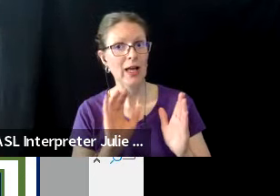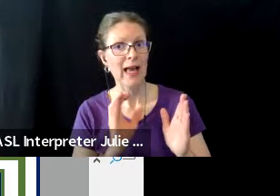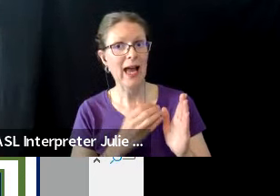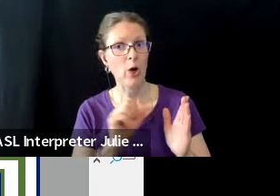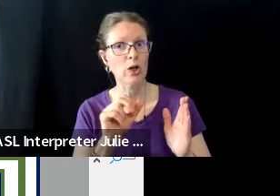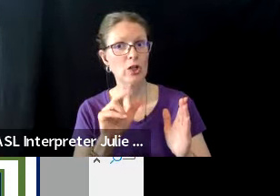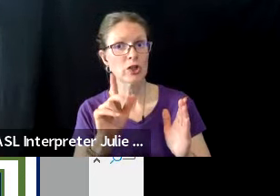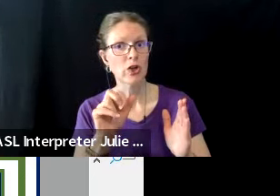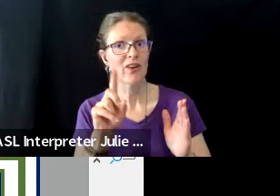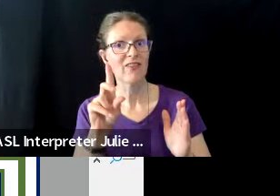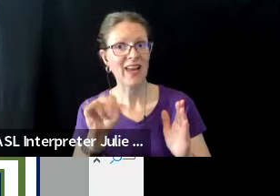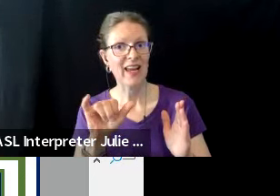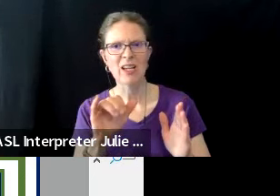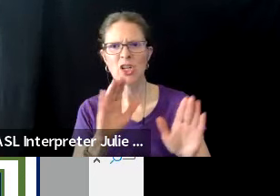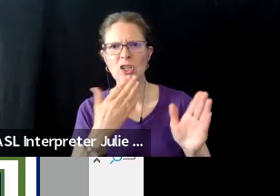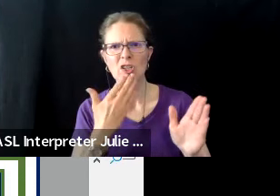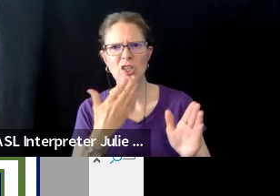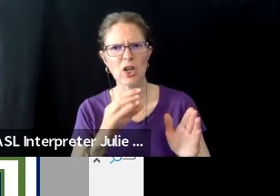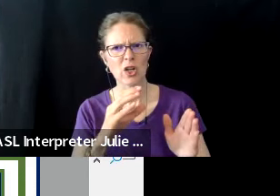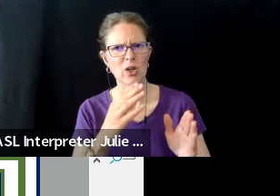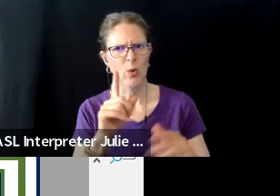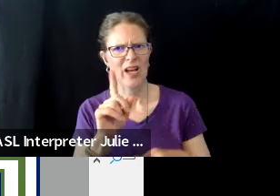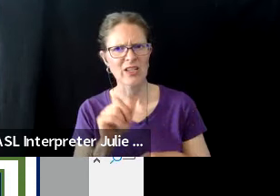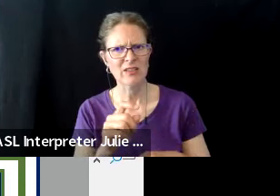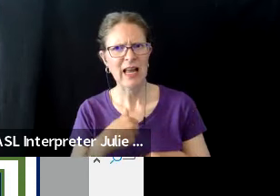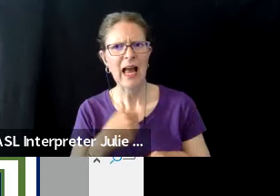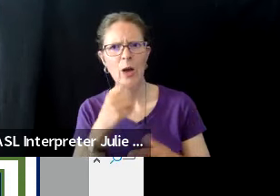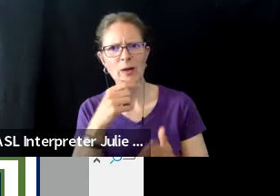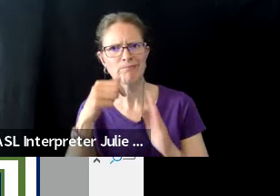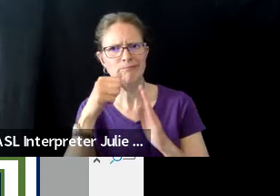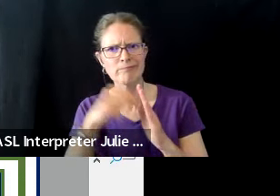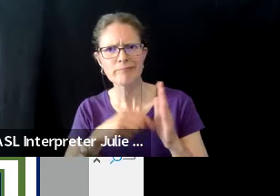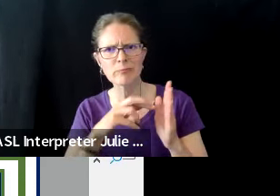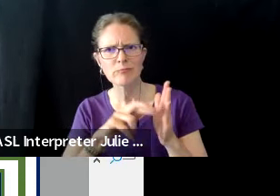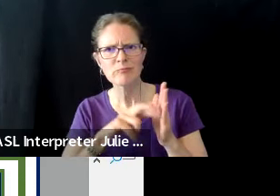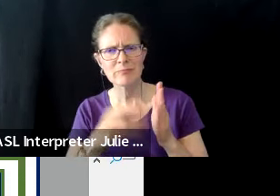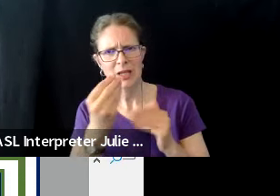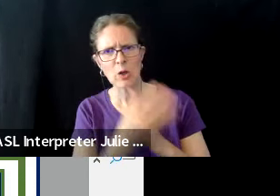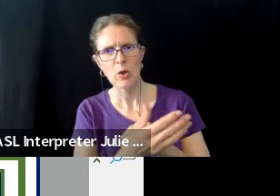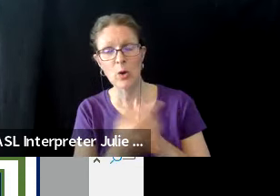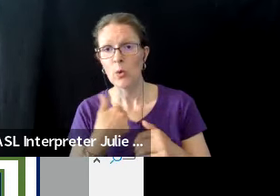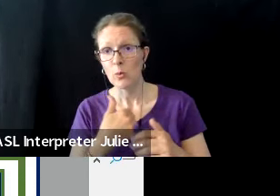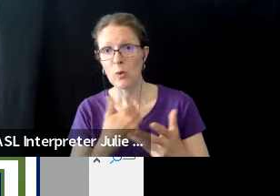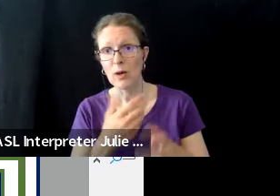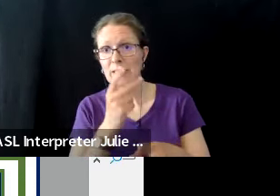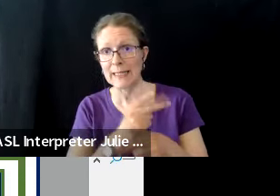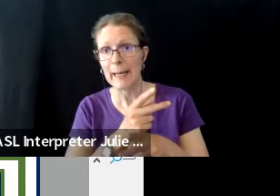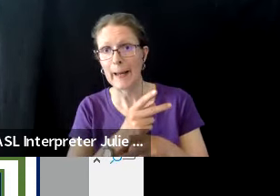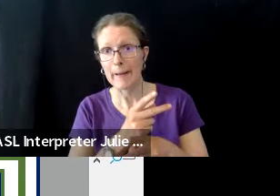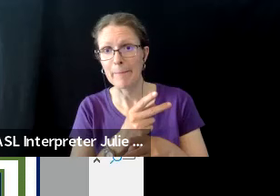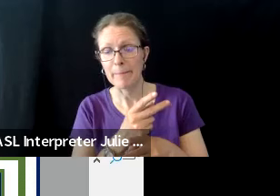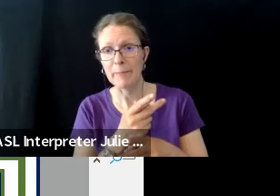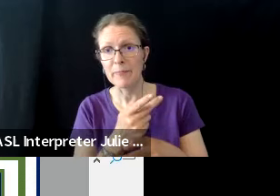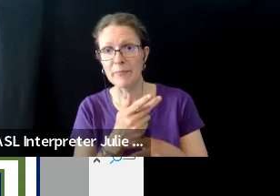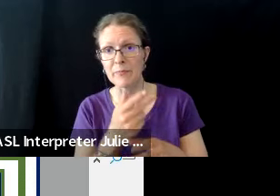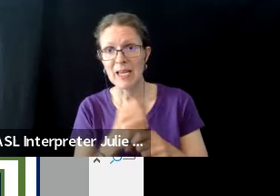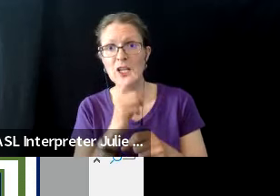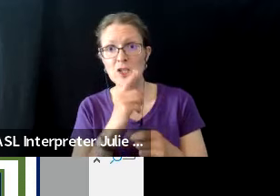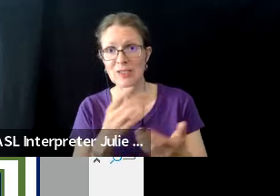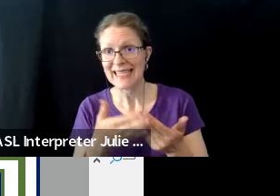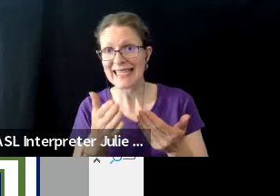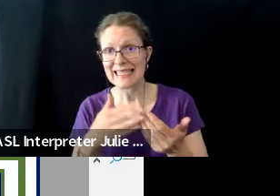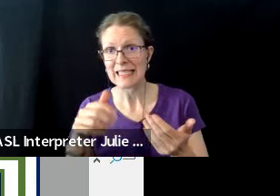question, Skip. I'll get back to you on that. But we certainly would want to maintain the ease of being able to traverse